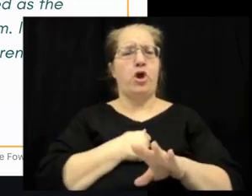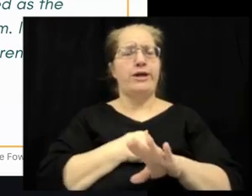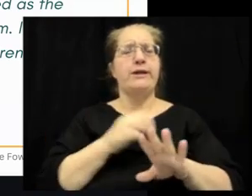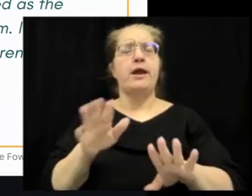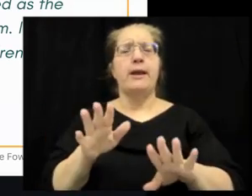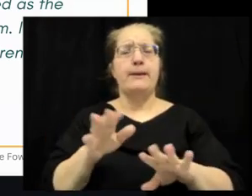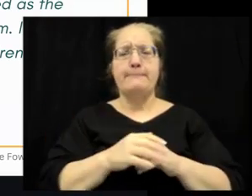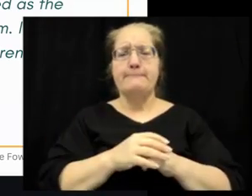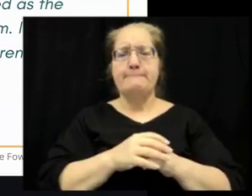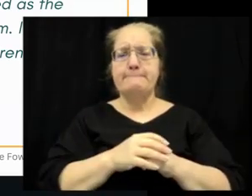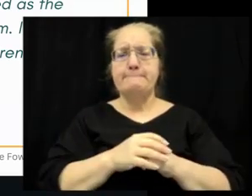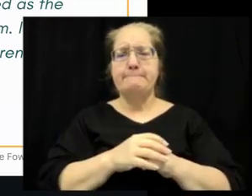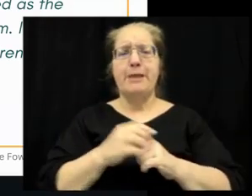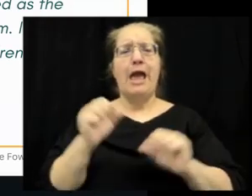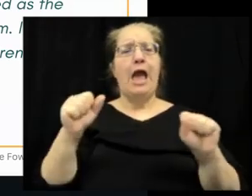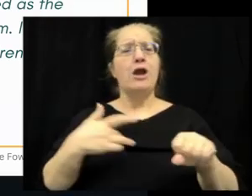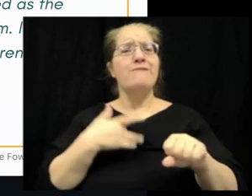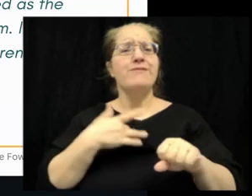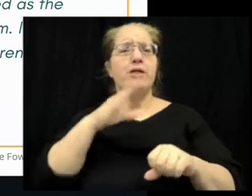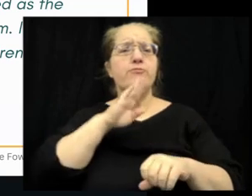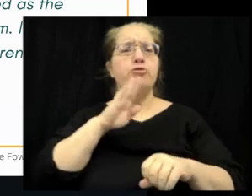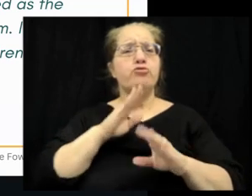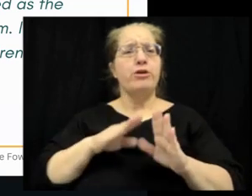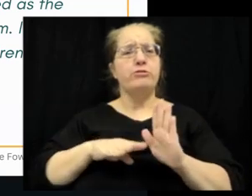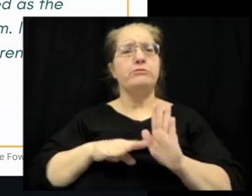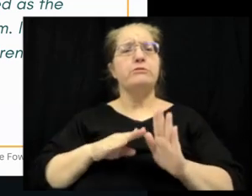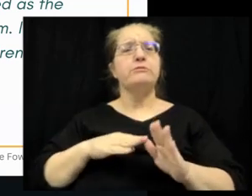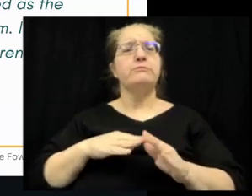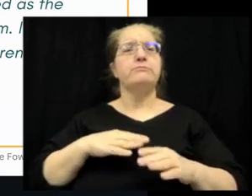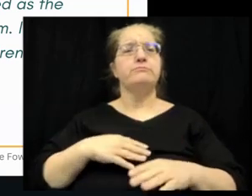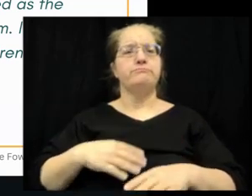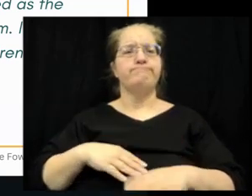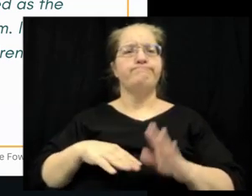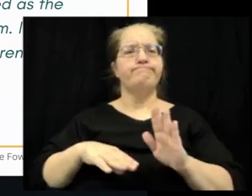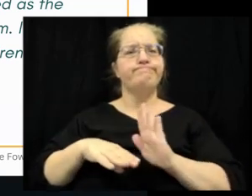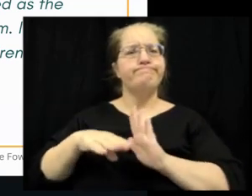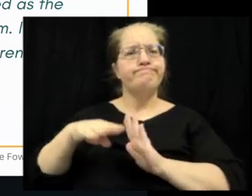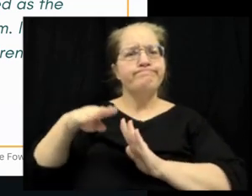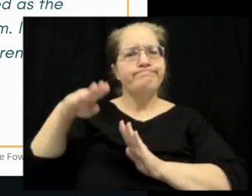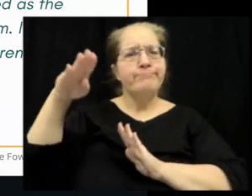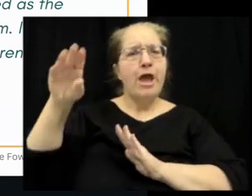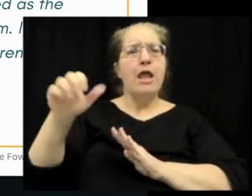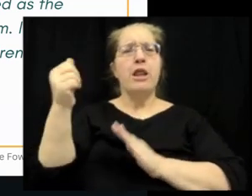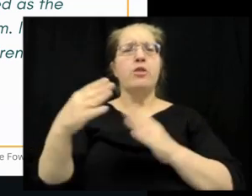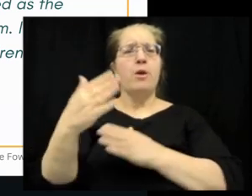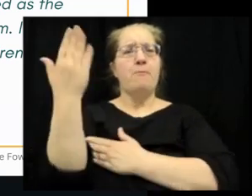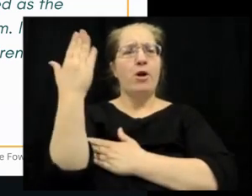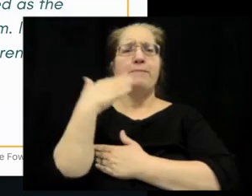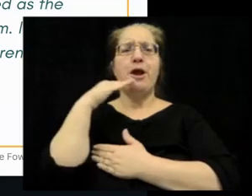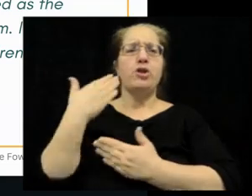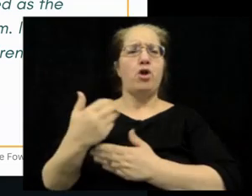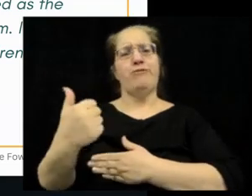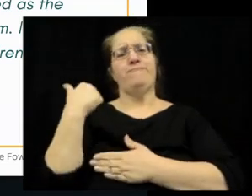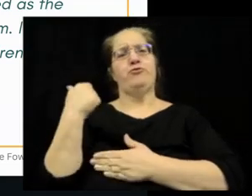right. I could feel the frustration rise in my throat. It was another morning and my daughter wasn't attending